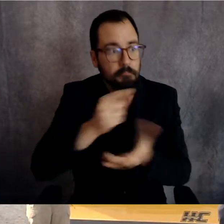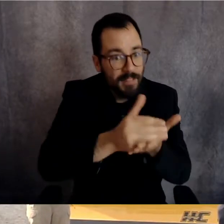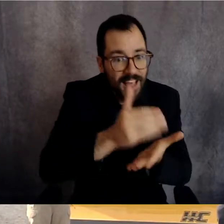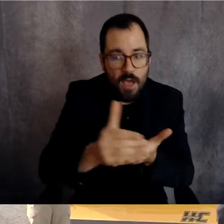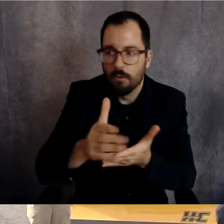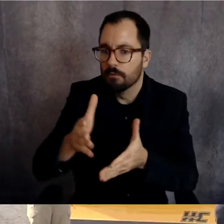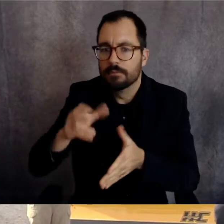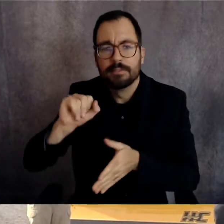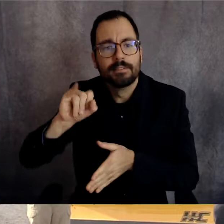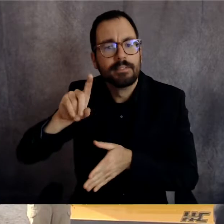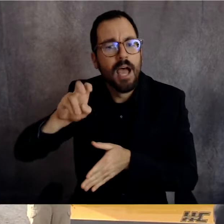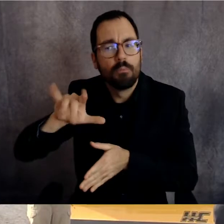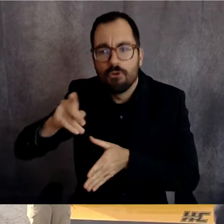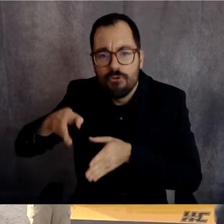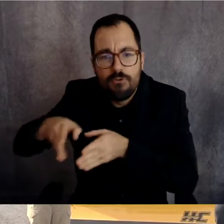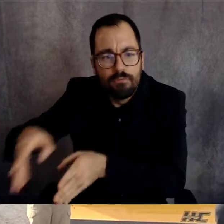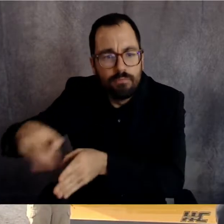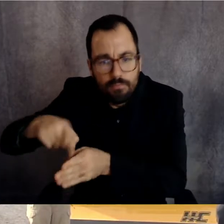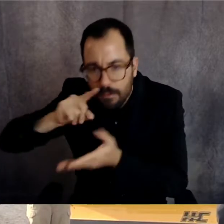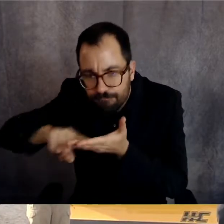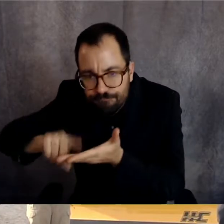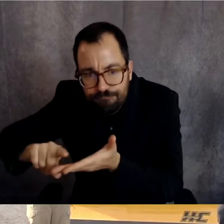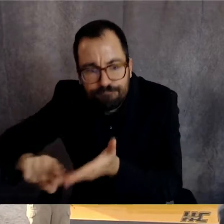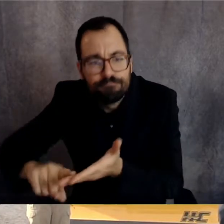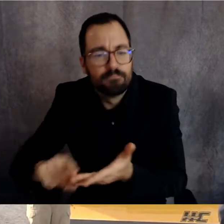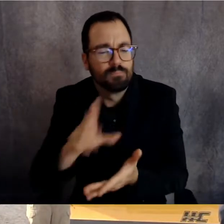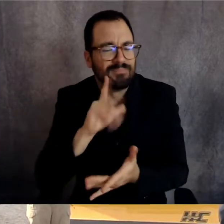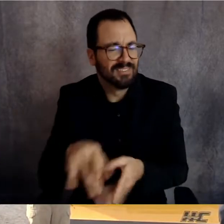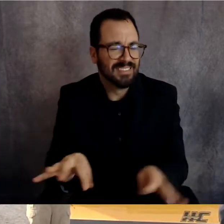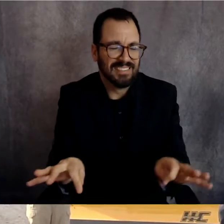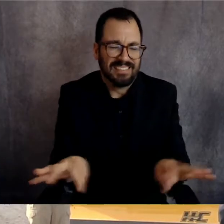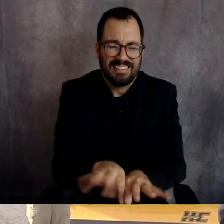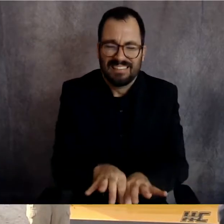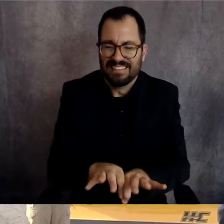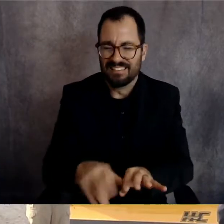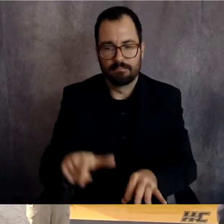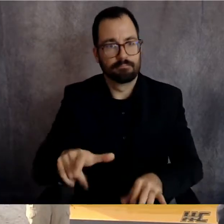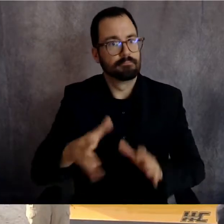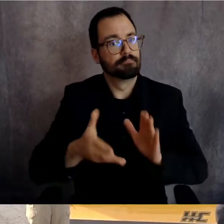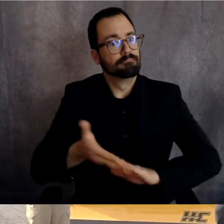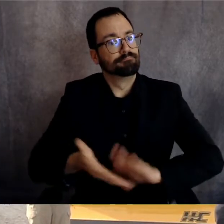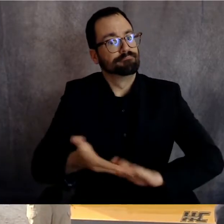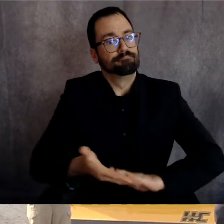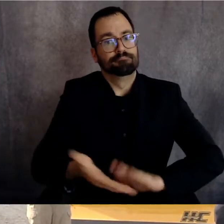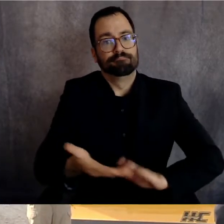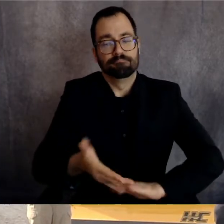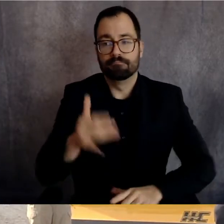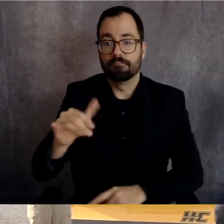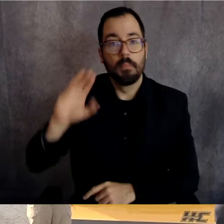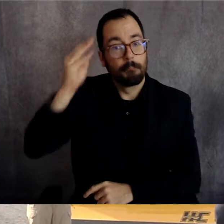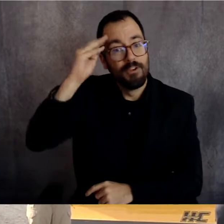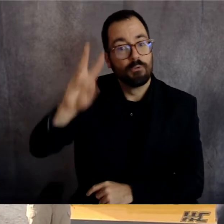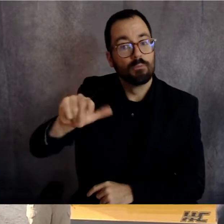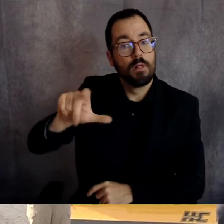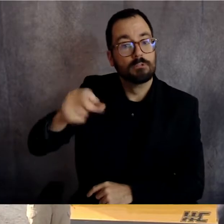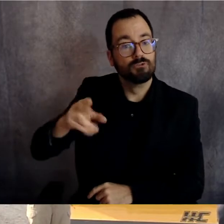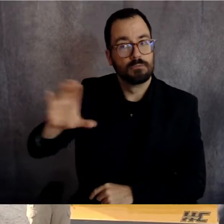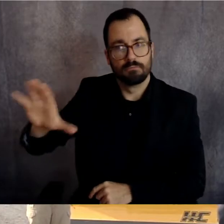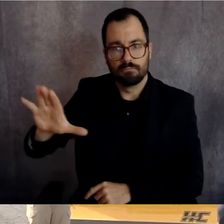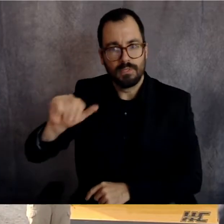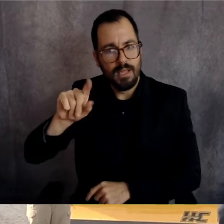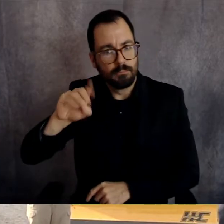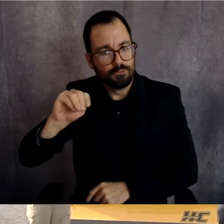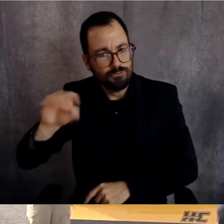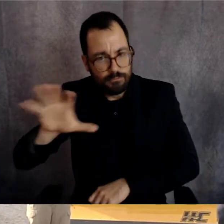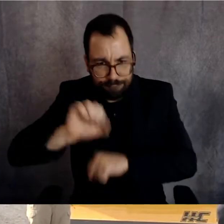snowstorms. And while this site is absolutely key to our snow operations, it's simply one part of Mayor Walsh's administration-wide winter preparedness effort,